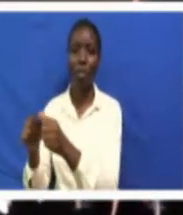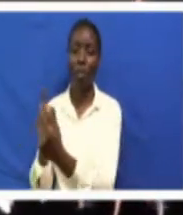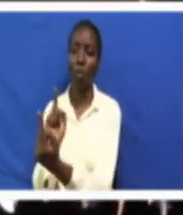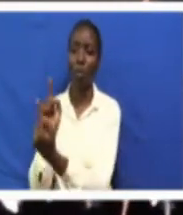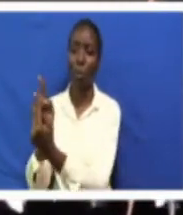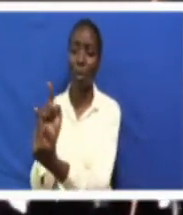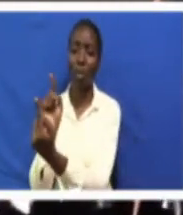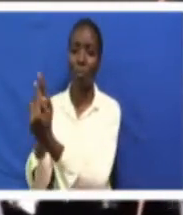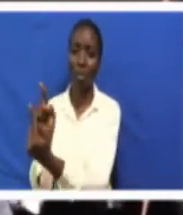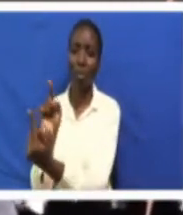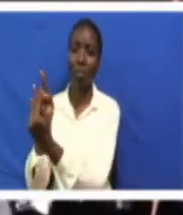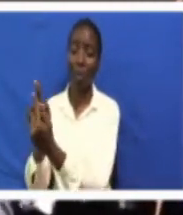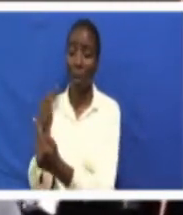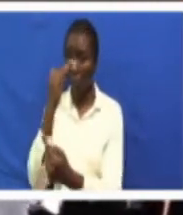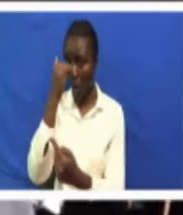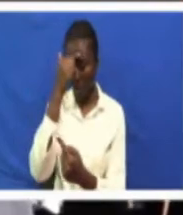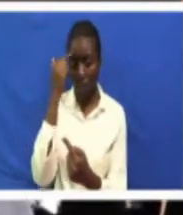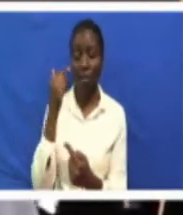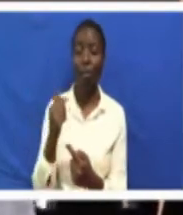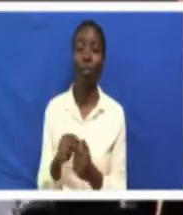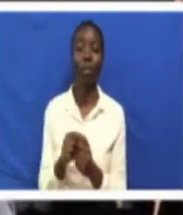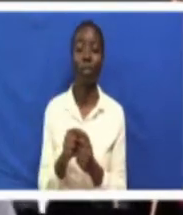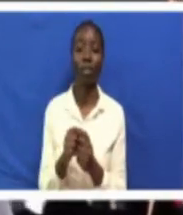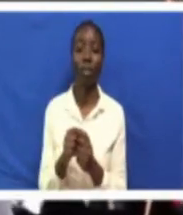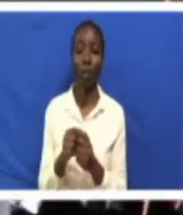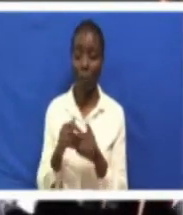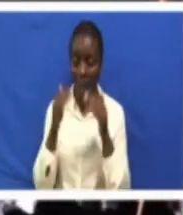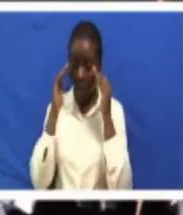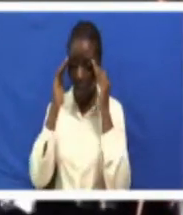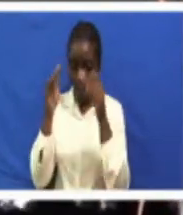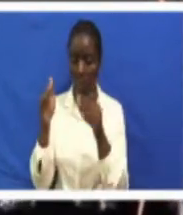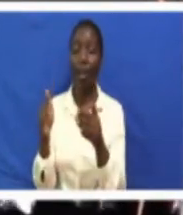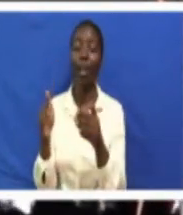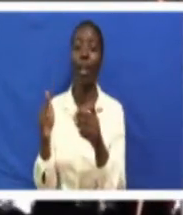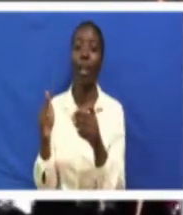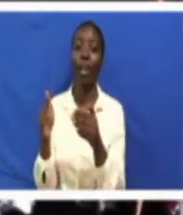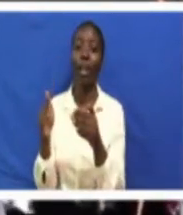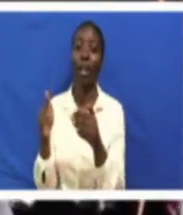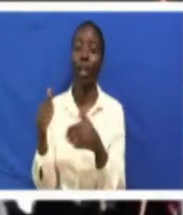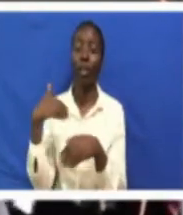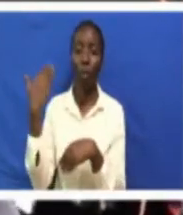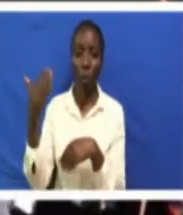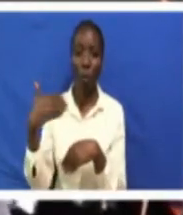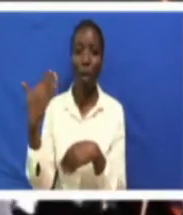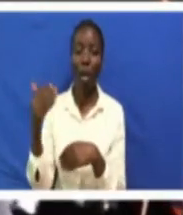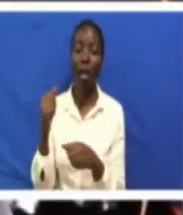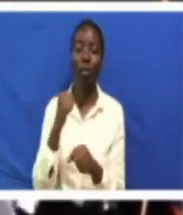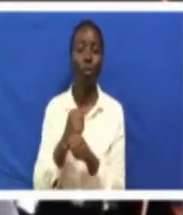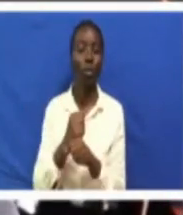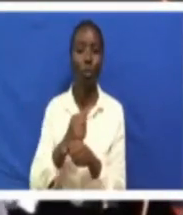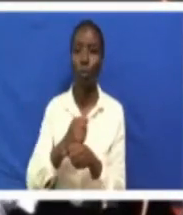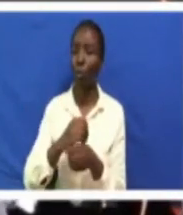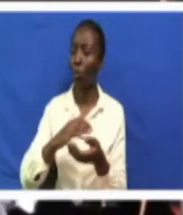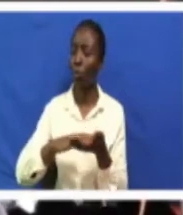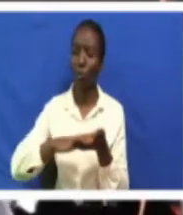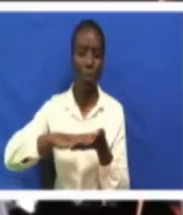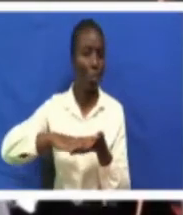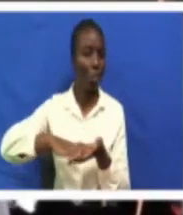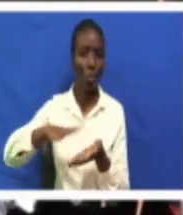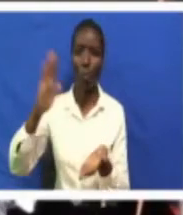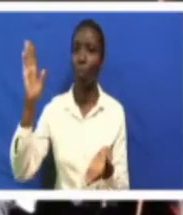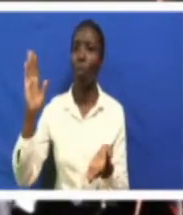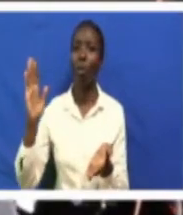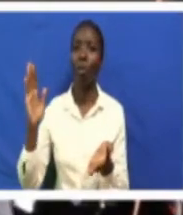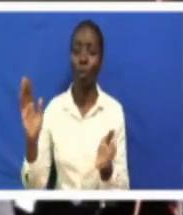lot of people to us because we stand by our word we pay our claims and we provide consultancy and they will do extra mile to